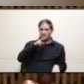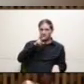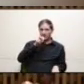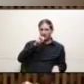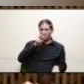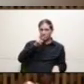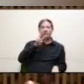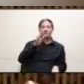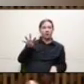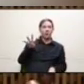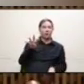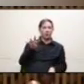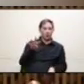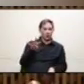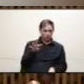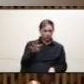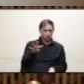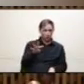2024.